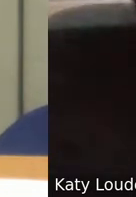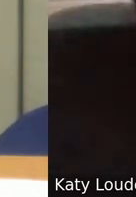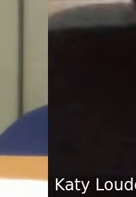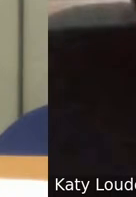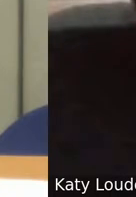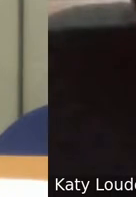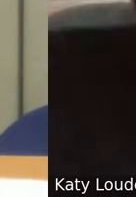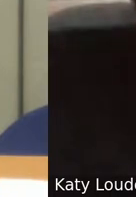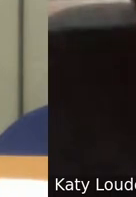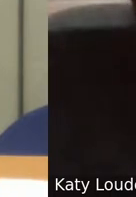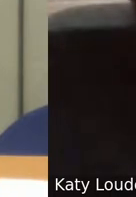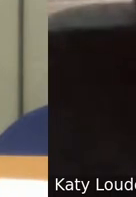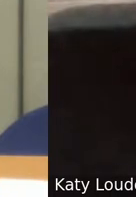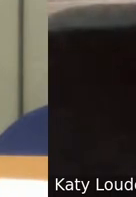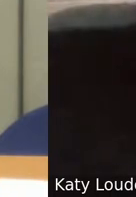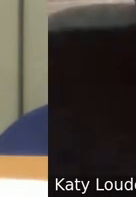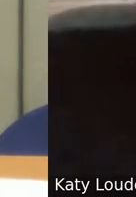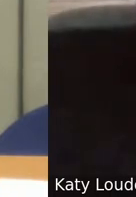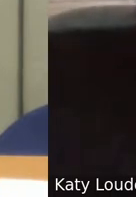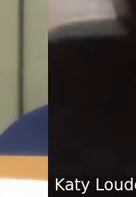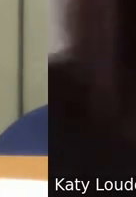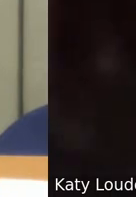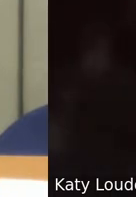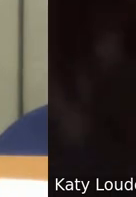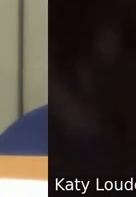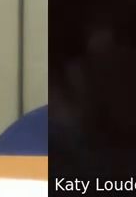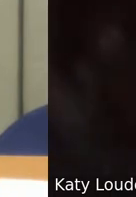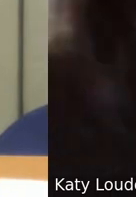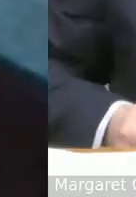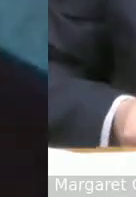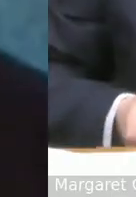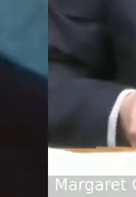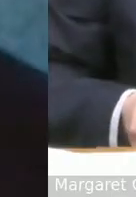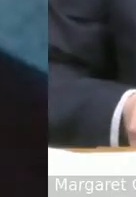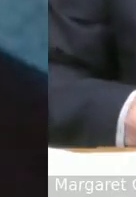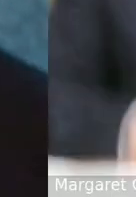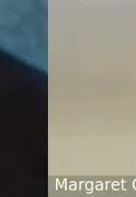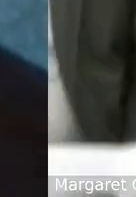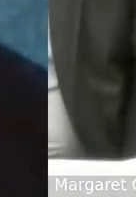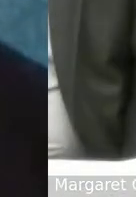end of that contract. Thanks, Councillor. Okay. You happy with